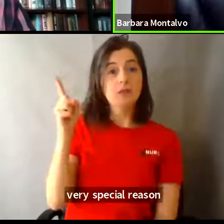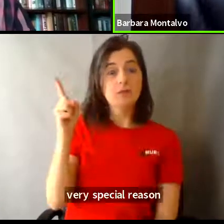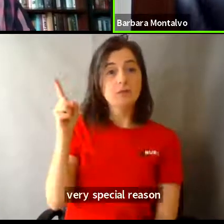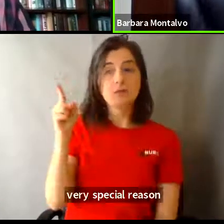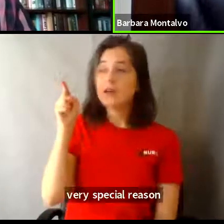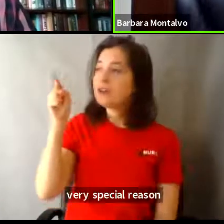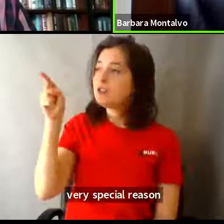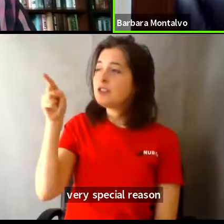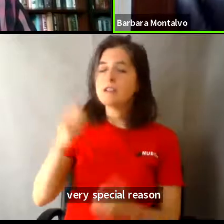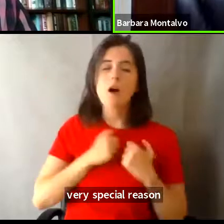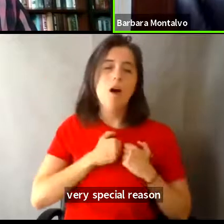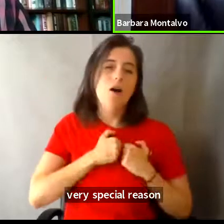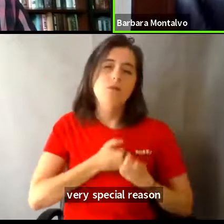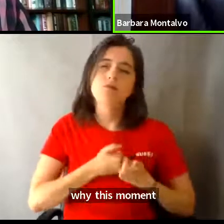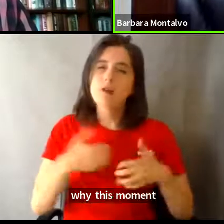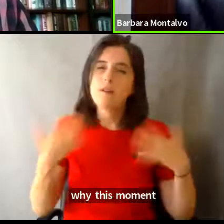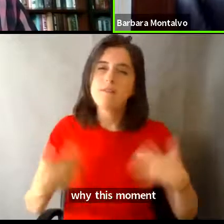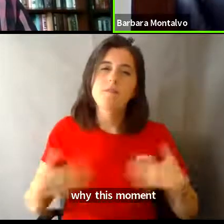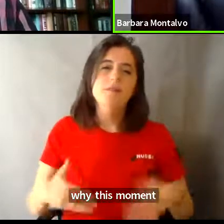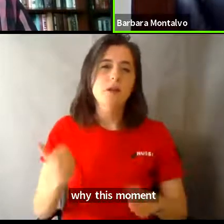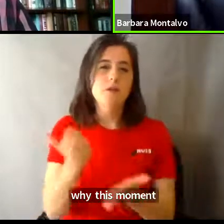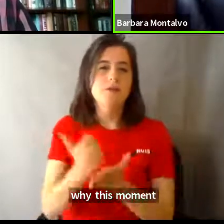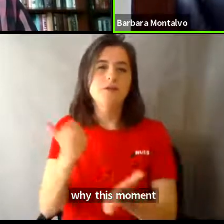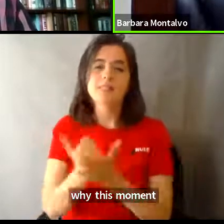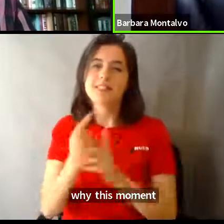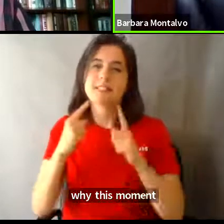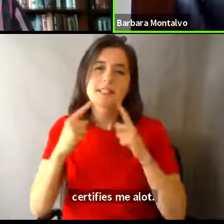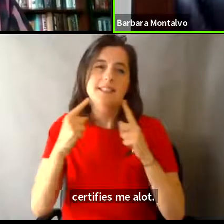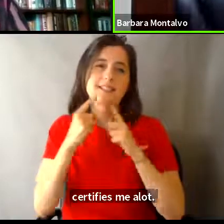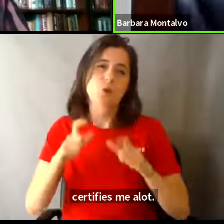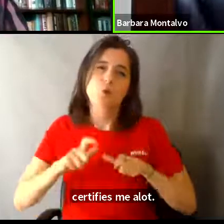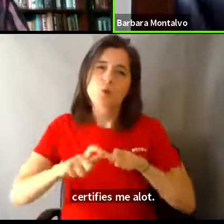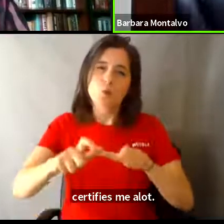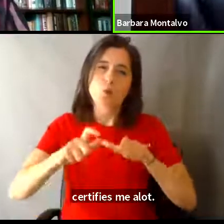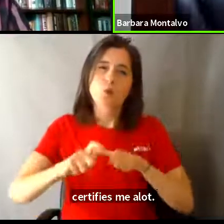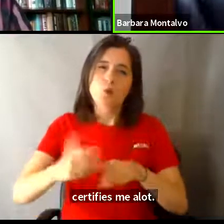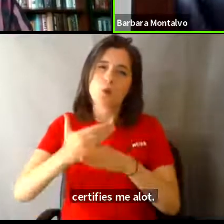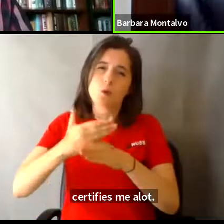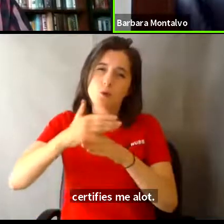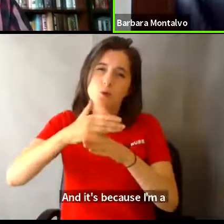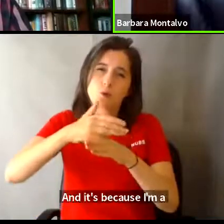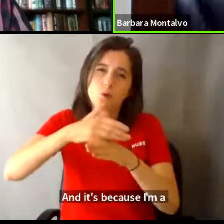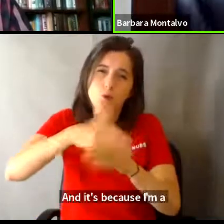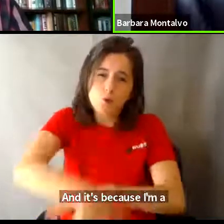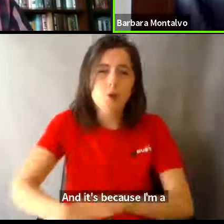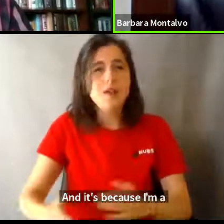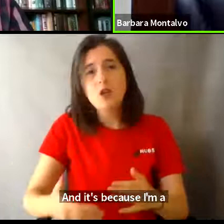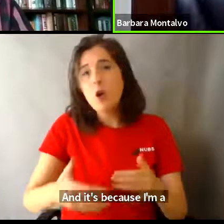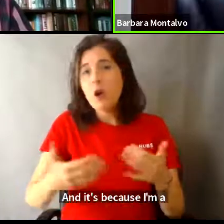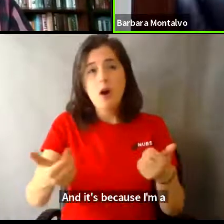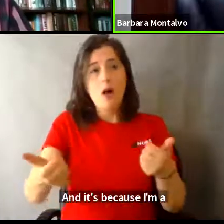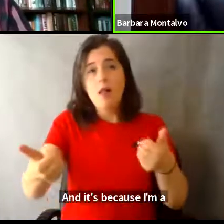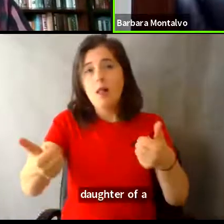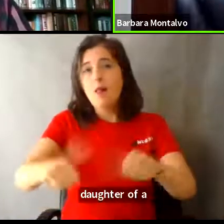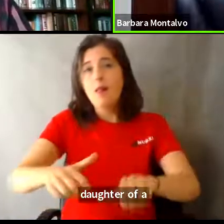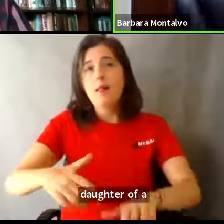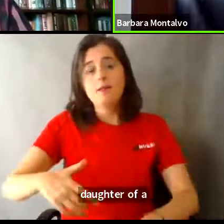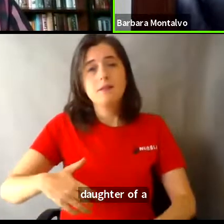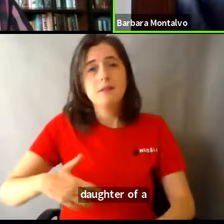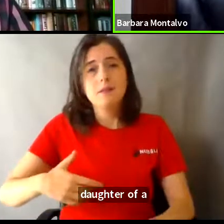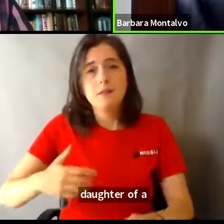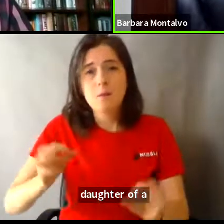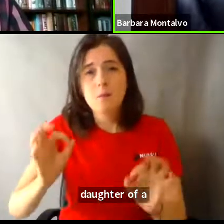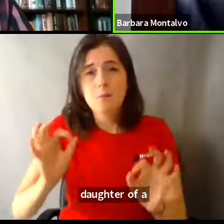very passionate teacher who kept working till her last moment. She lived